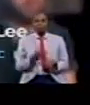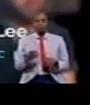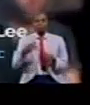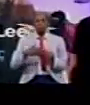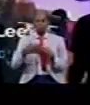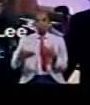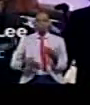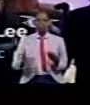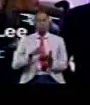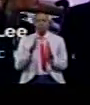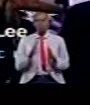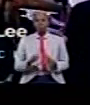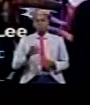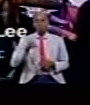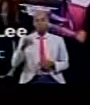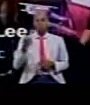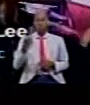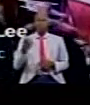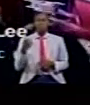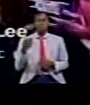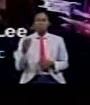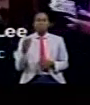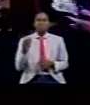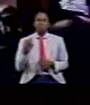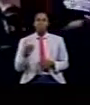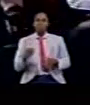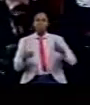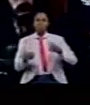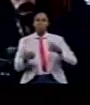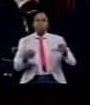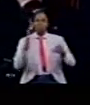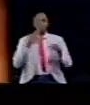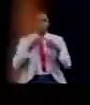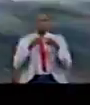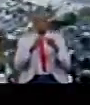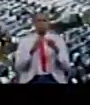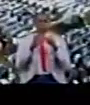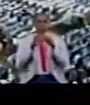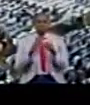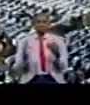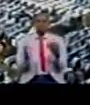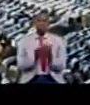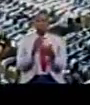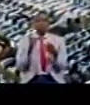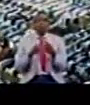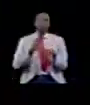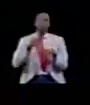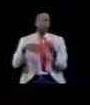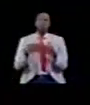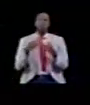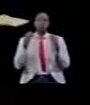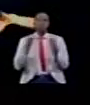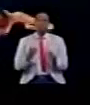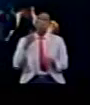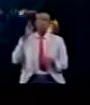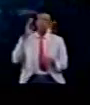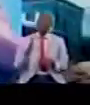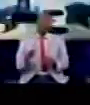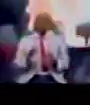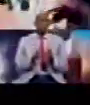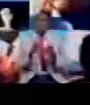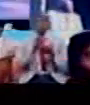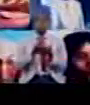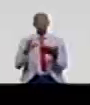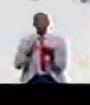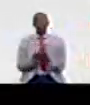pray that you bless the works of our hands. O Lord, we supply all our needs. Father,